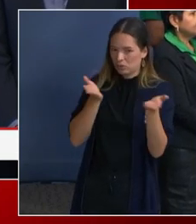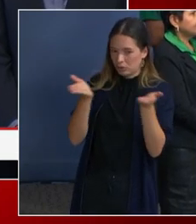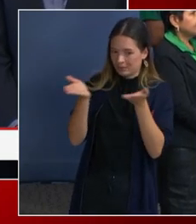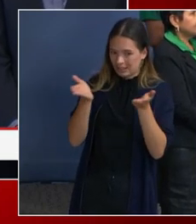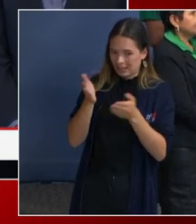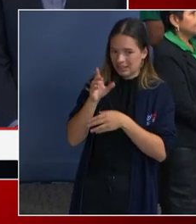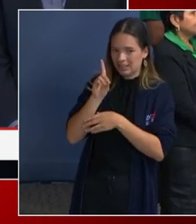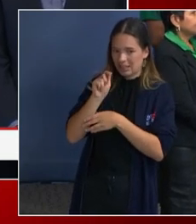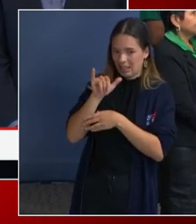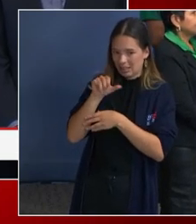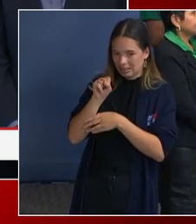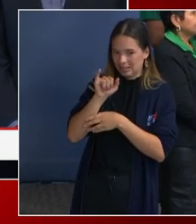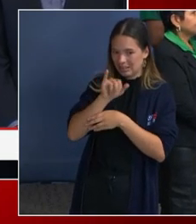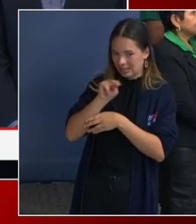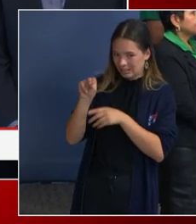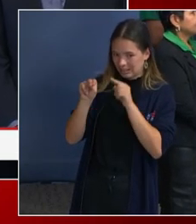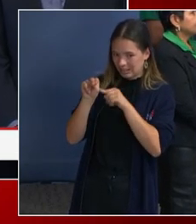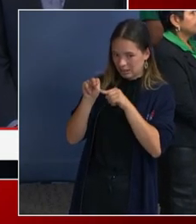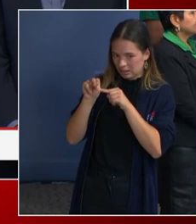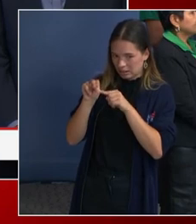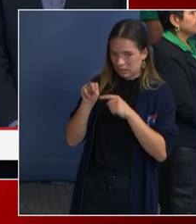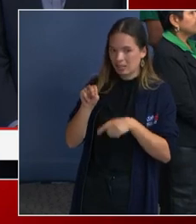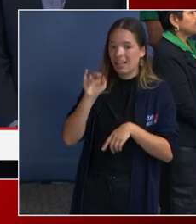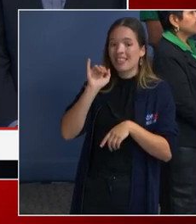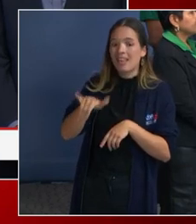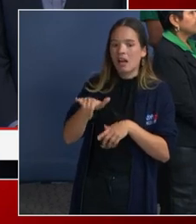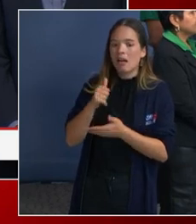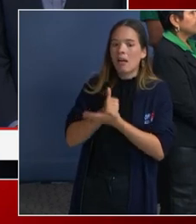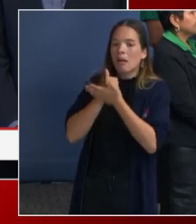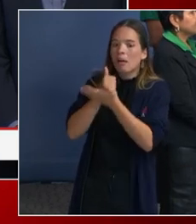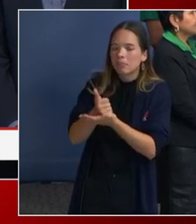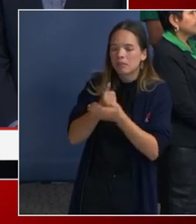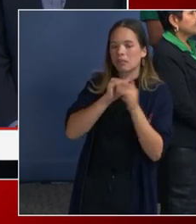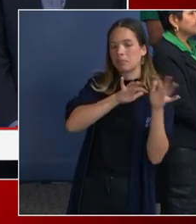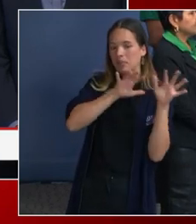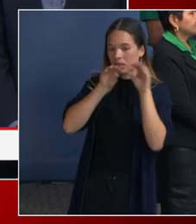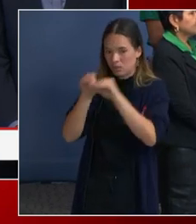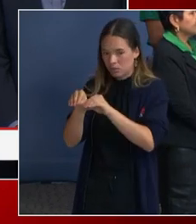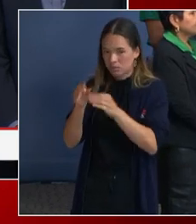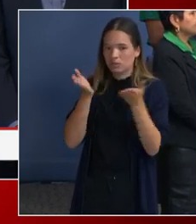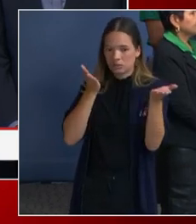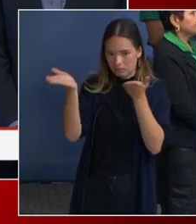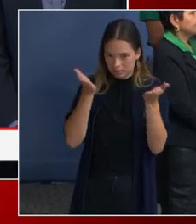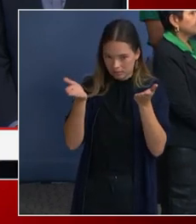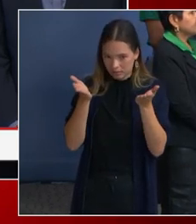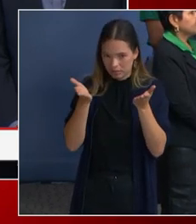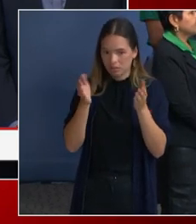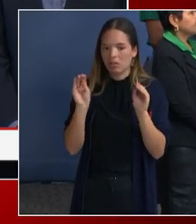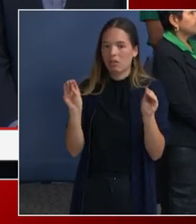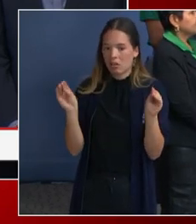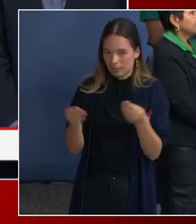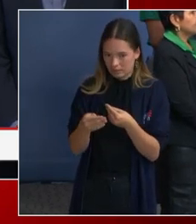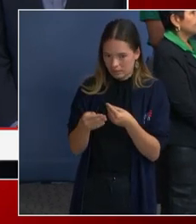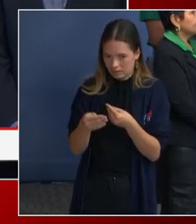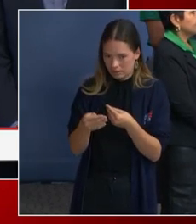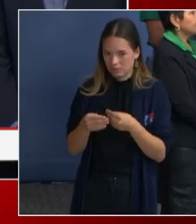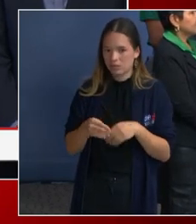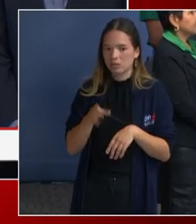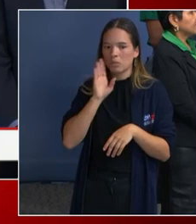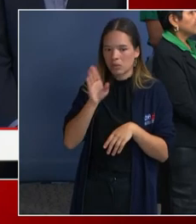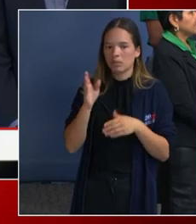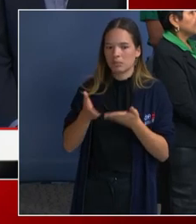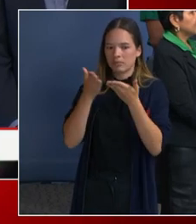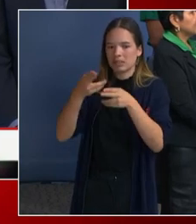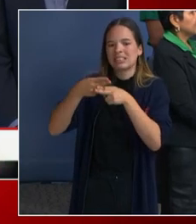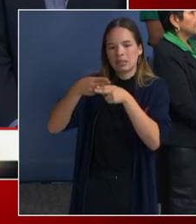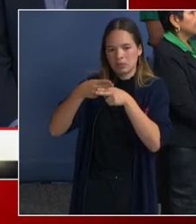in line with what the Migrant Services Office will do, provide temporary housing while people